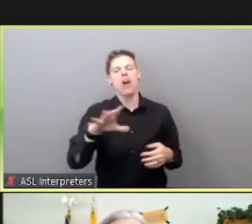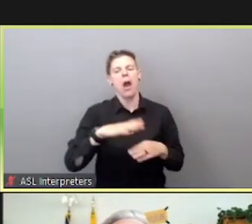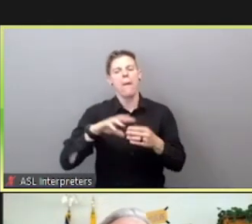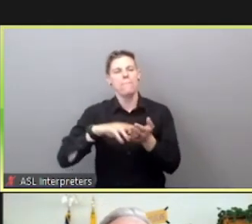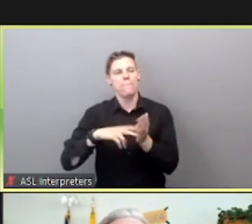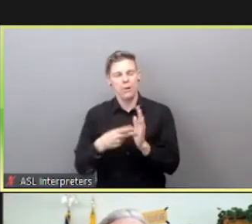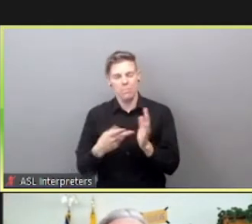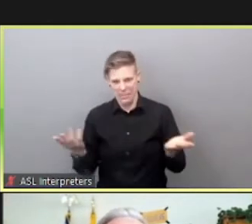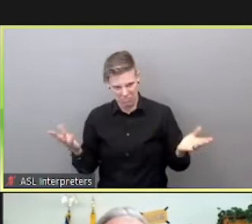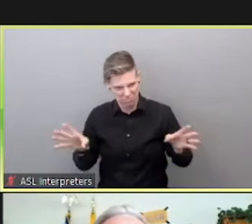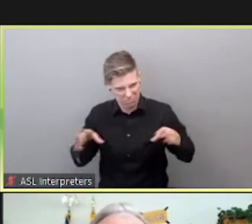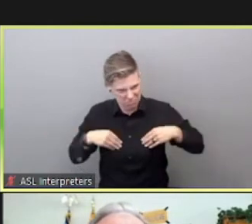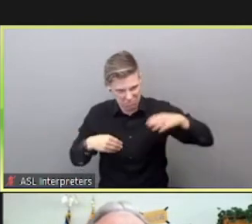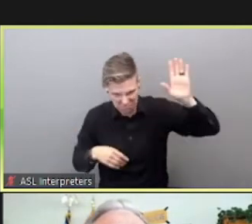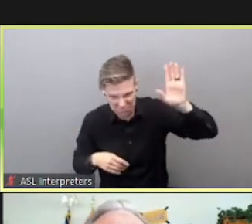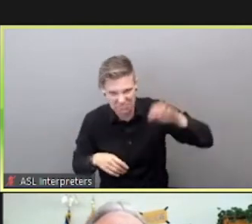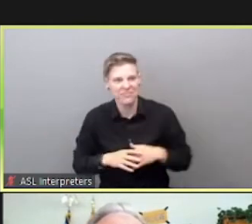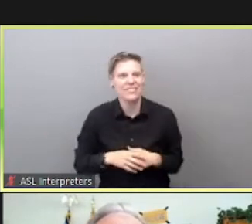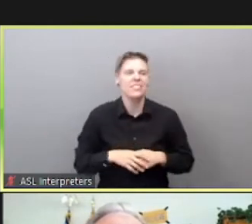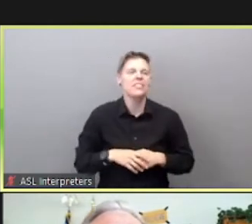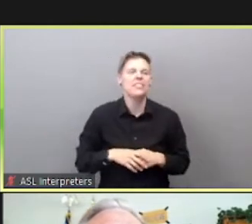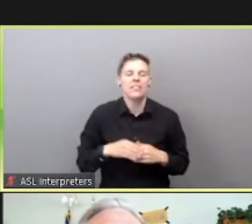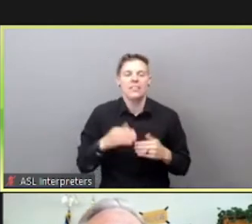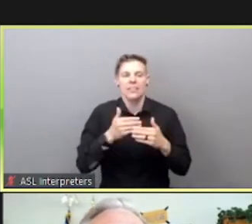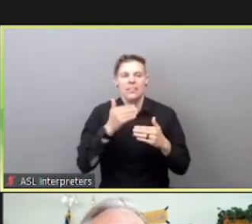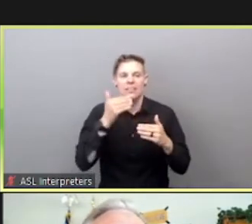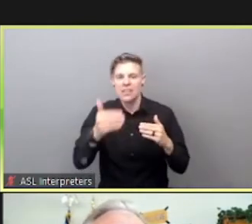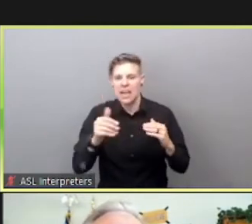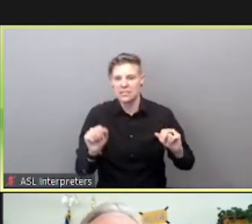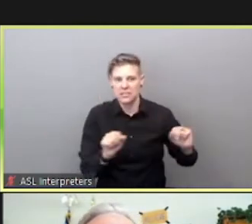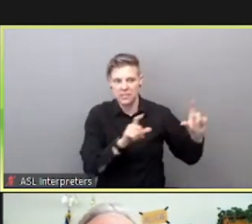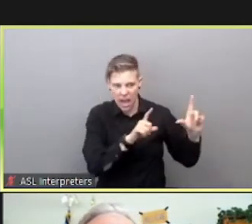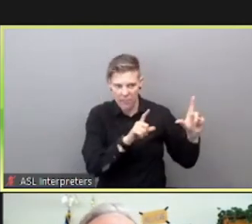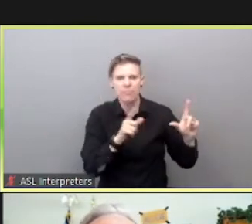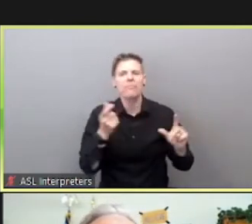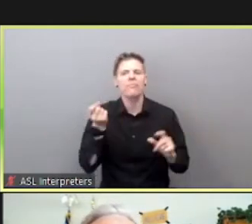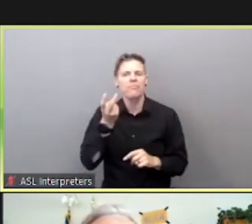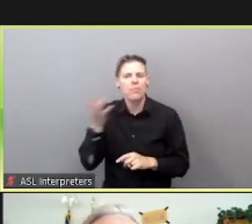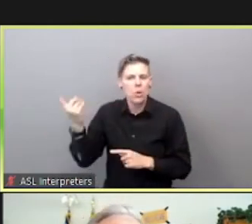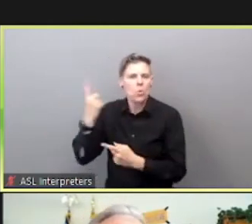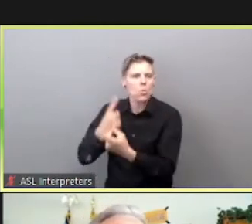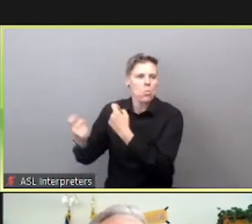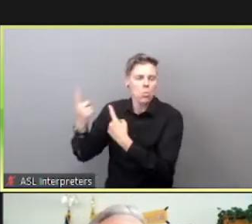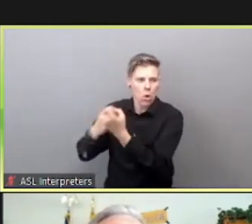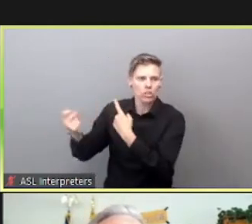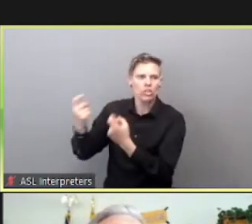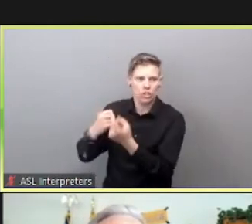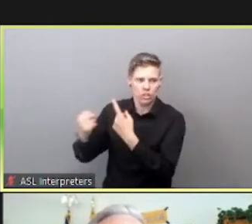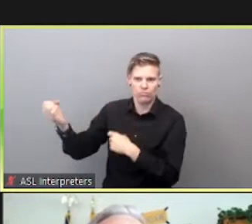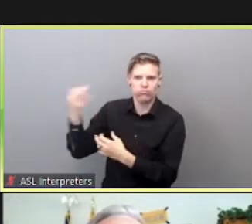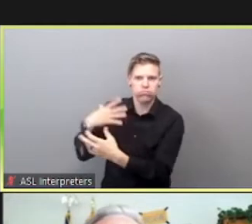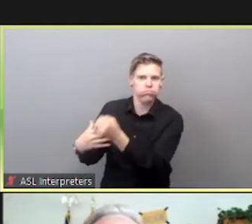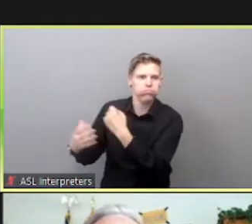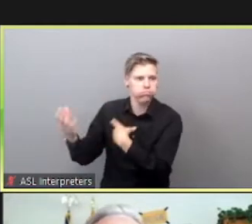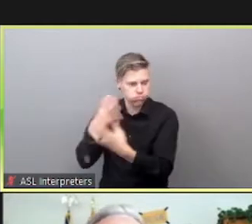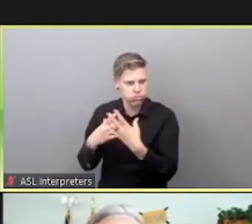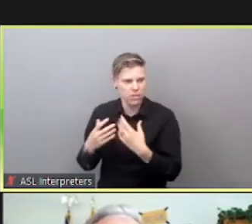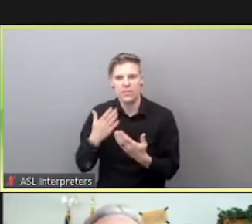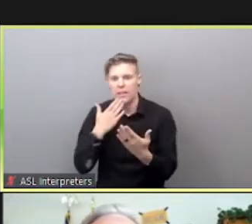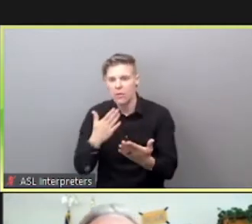We got a couple questions in advance. Thanks to those of you who send them in advance. There's a new